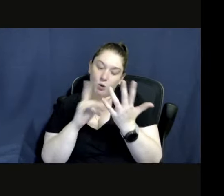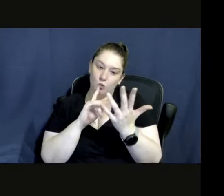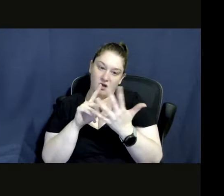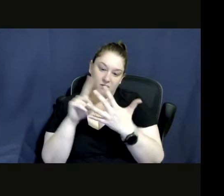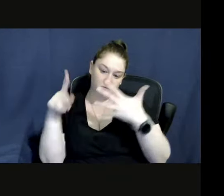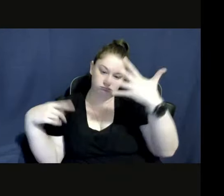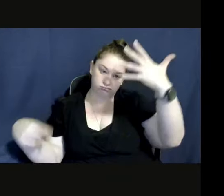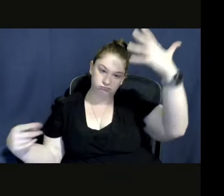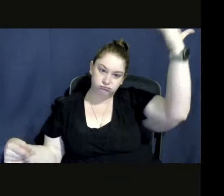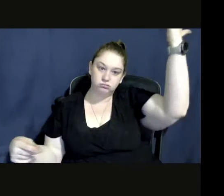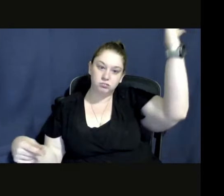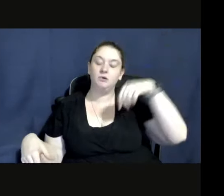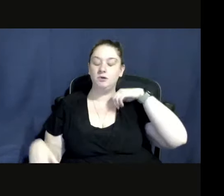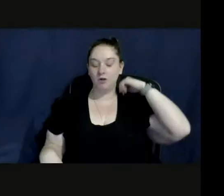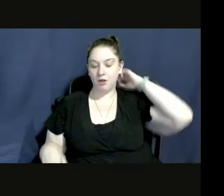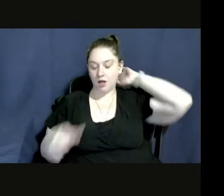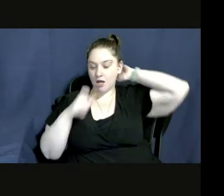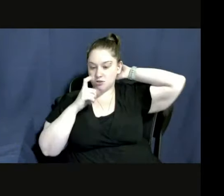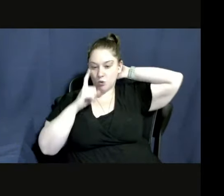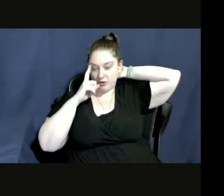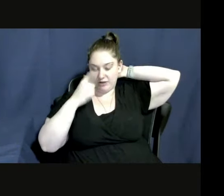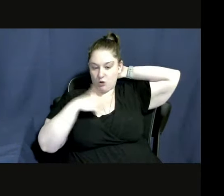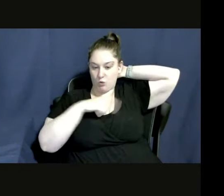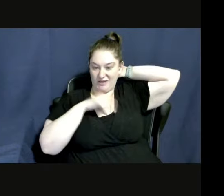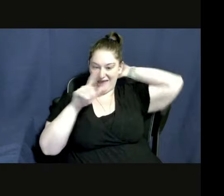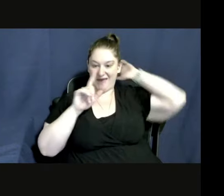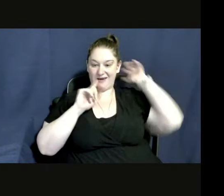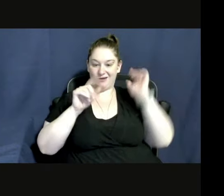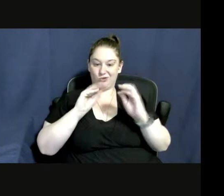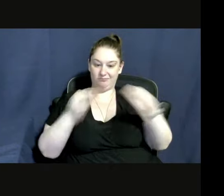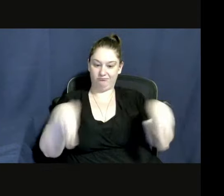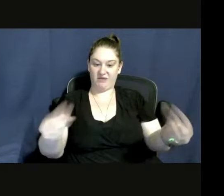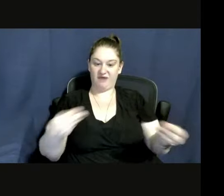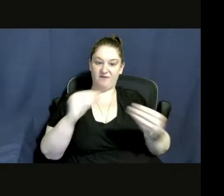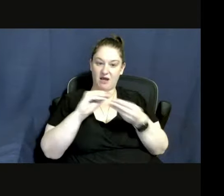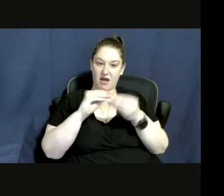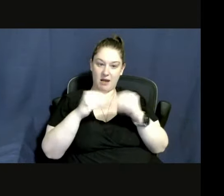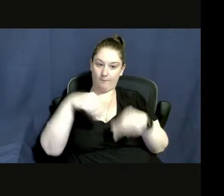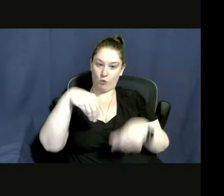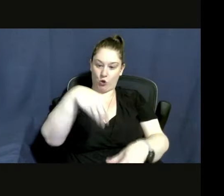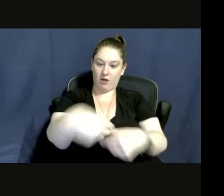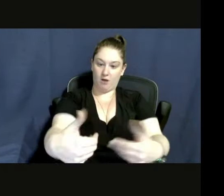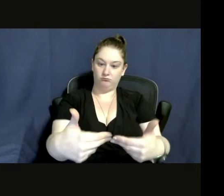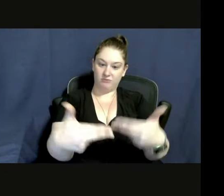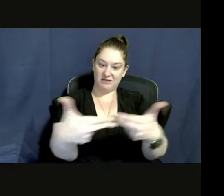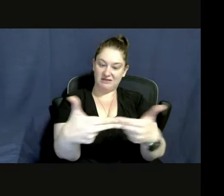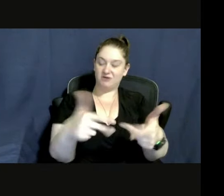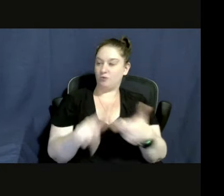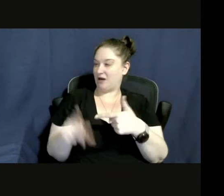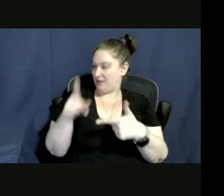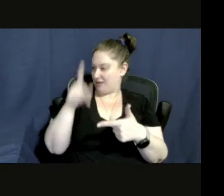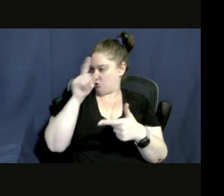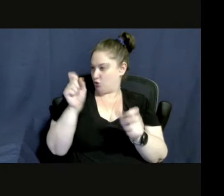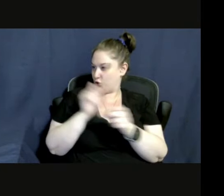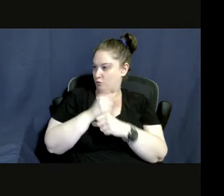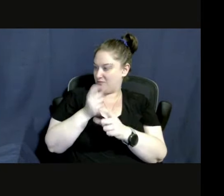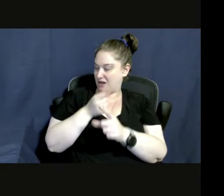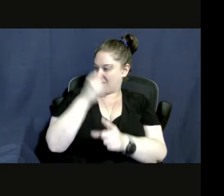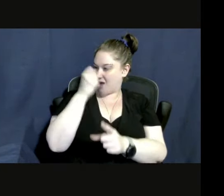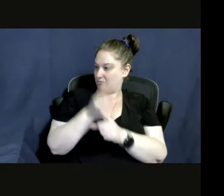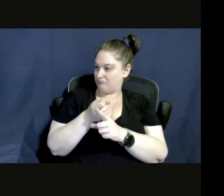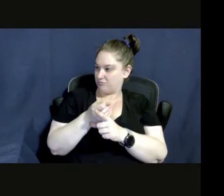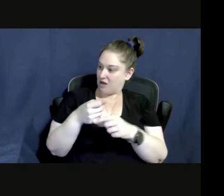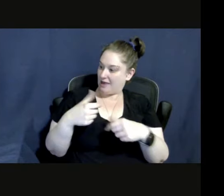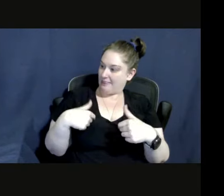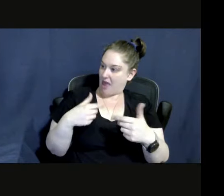on. I mean, I don't think that we can quantify that in a slideshow. But I think you can make that argument about almost every one of